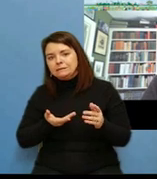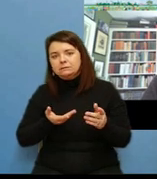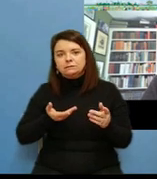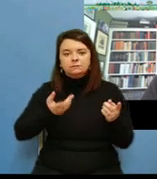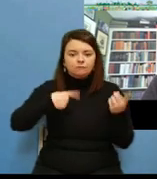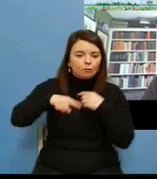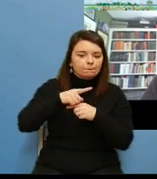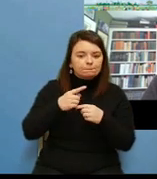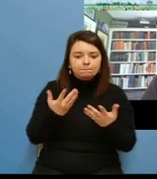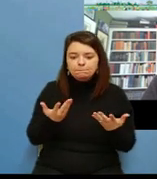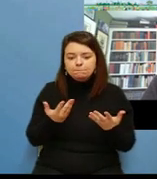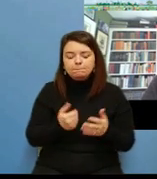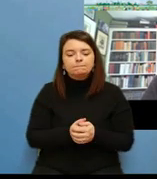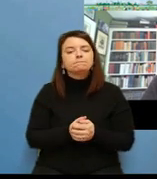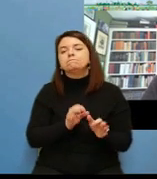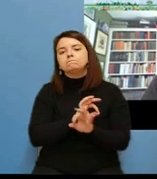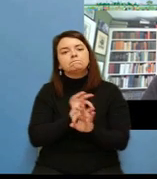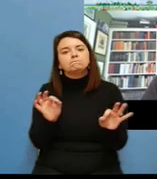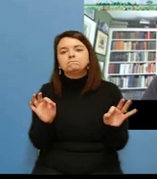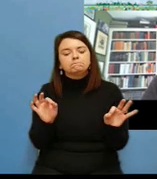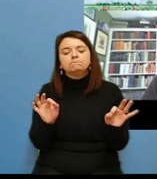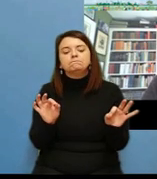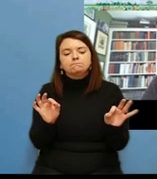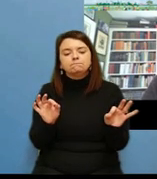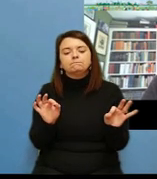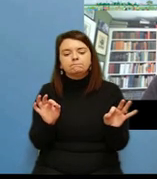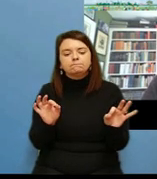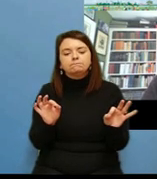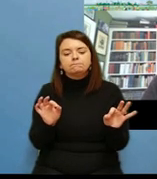other business from anyone?